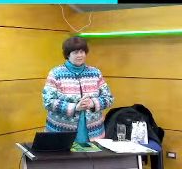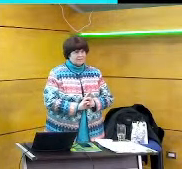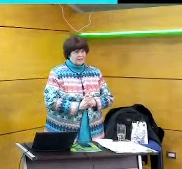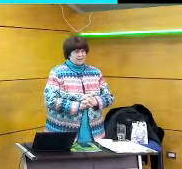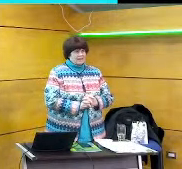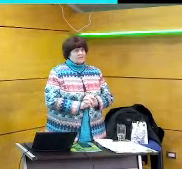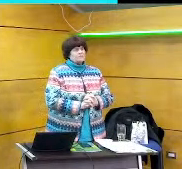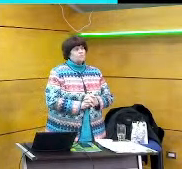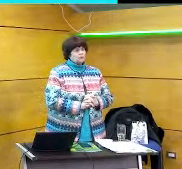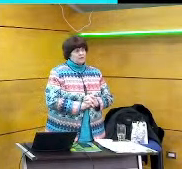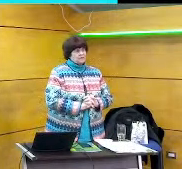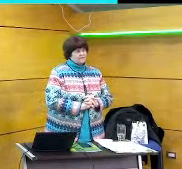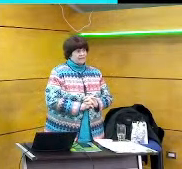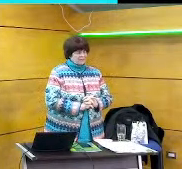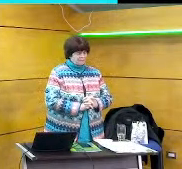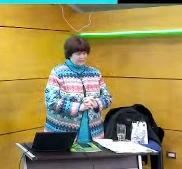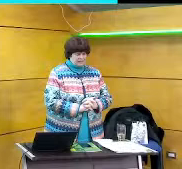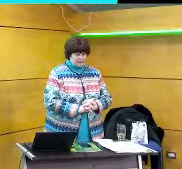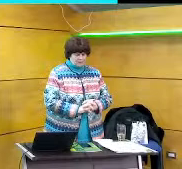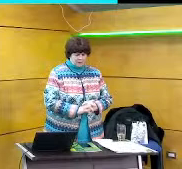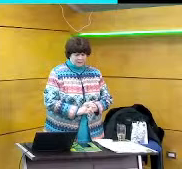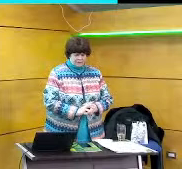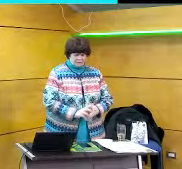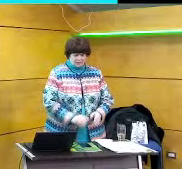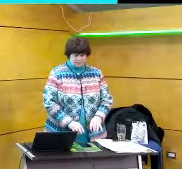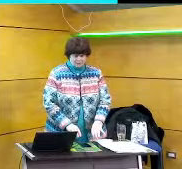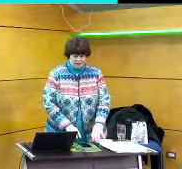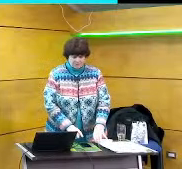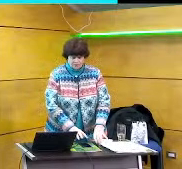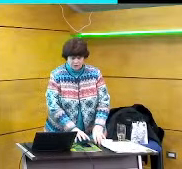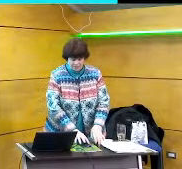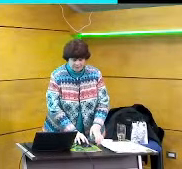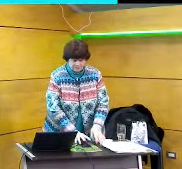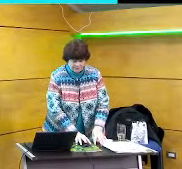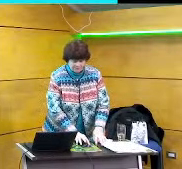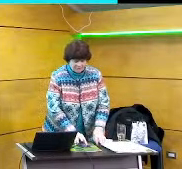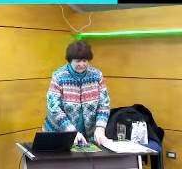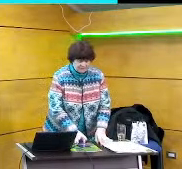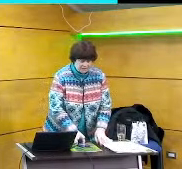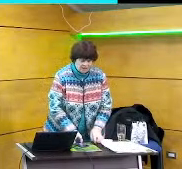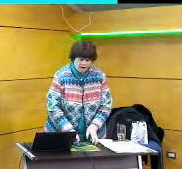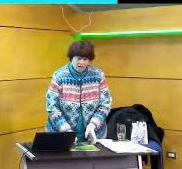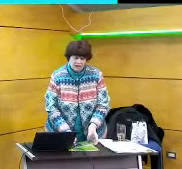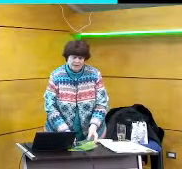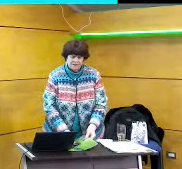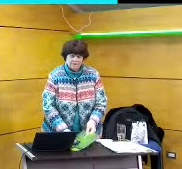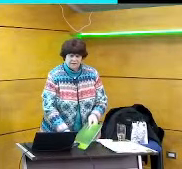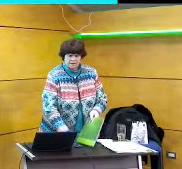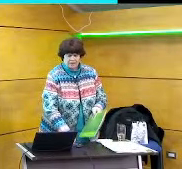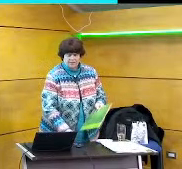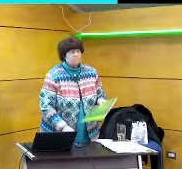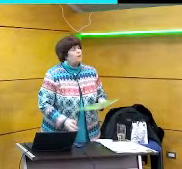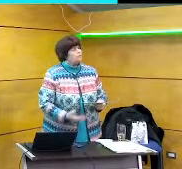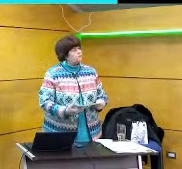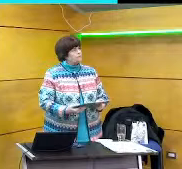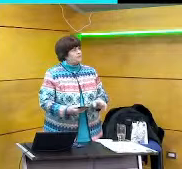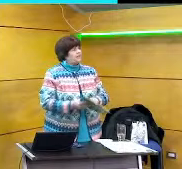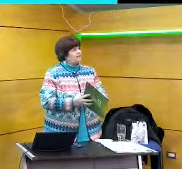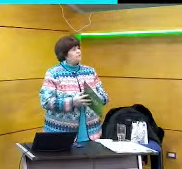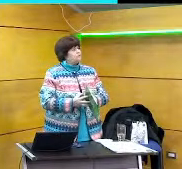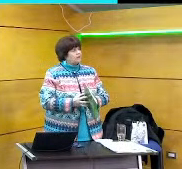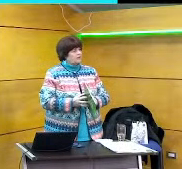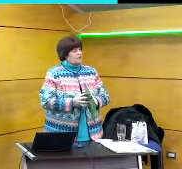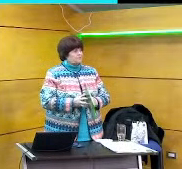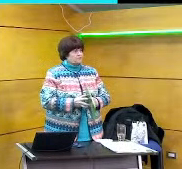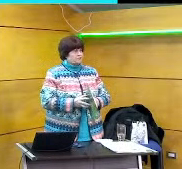of things. This morning's activity, I want to concentrate specifically on poetry